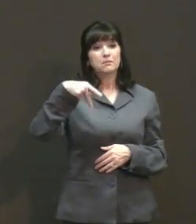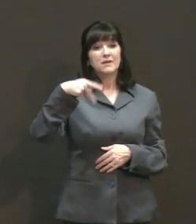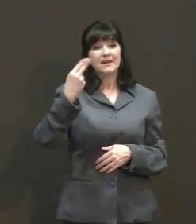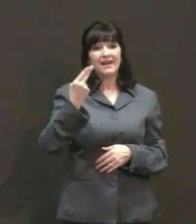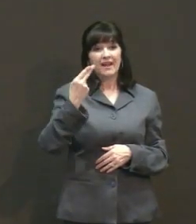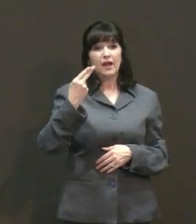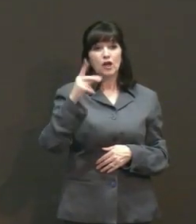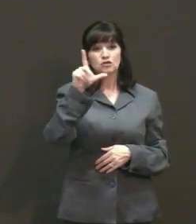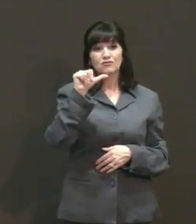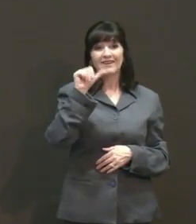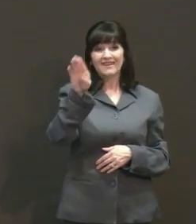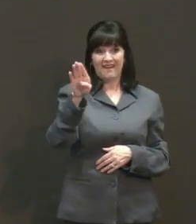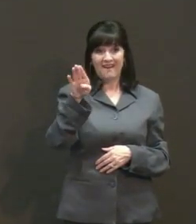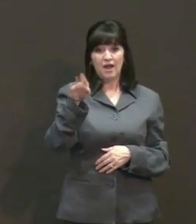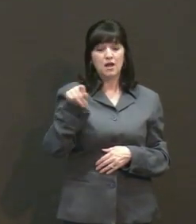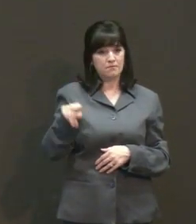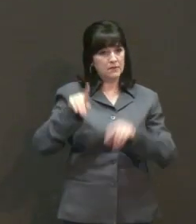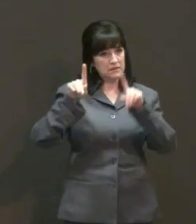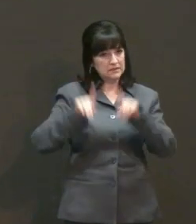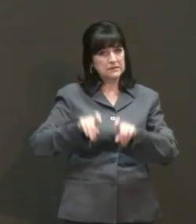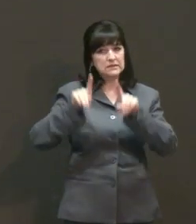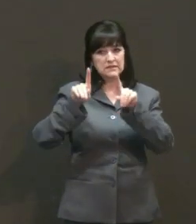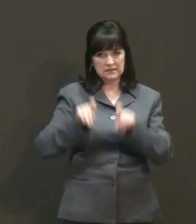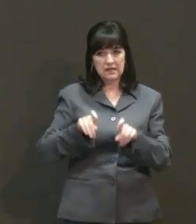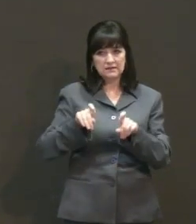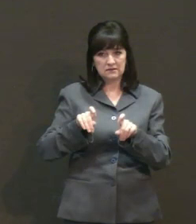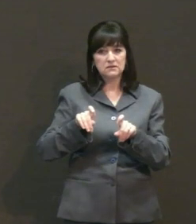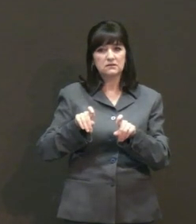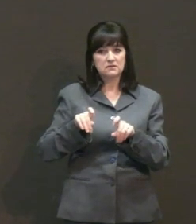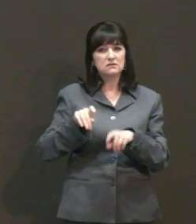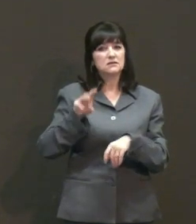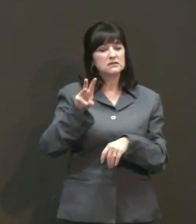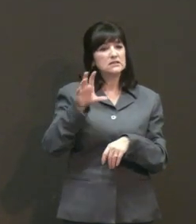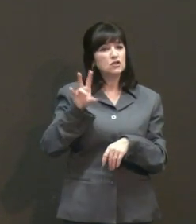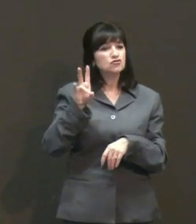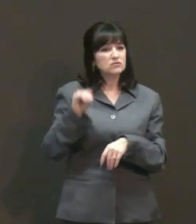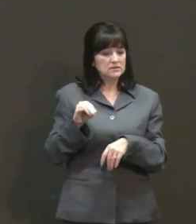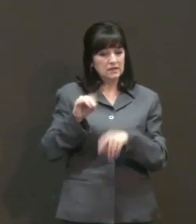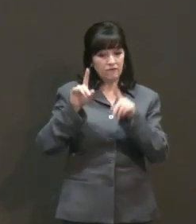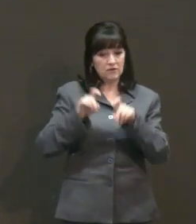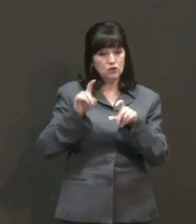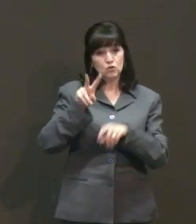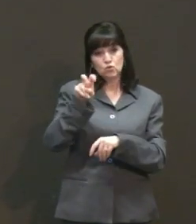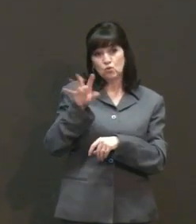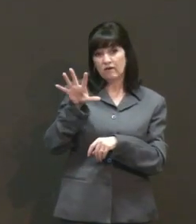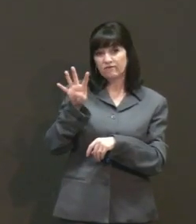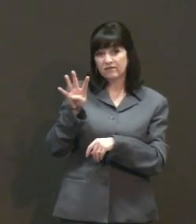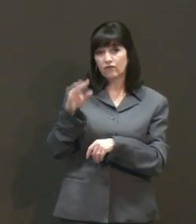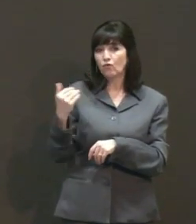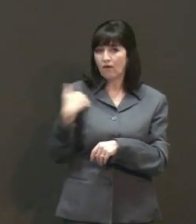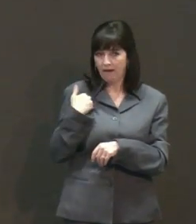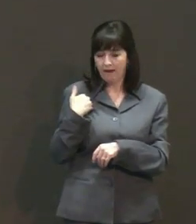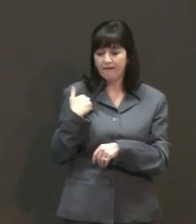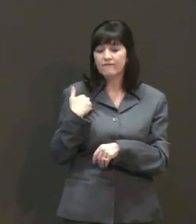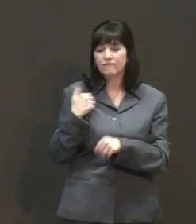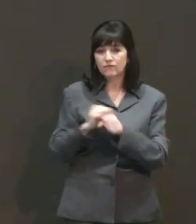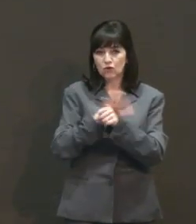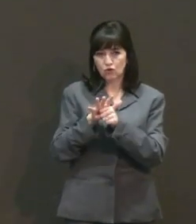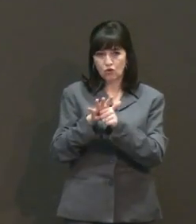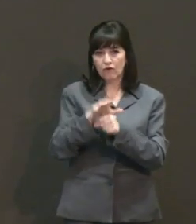of 1,670 samples. Among those, 254 are positive and